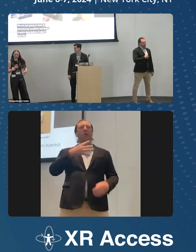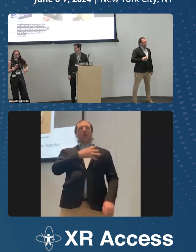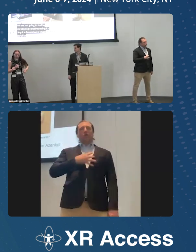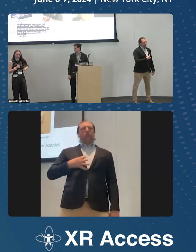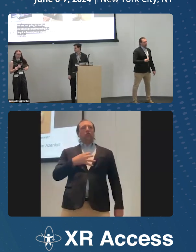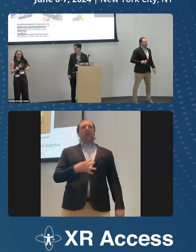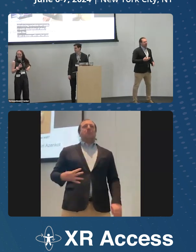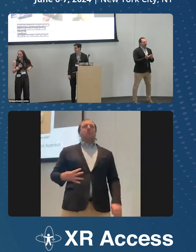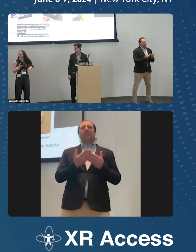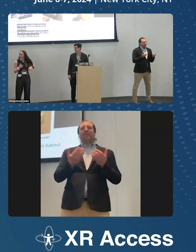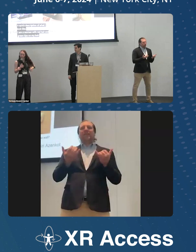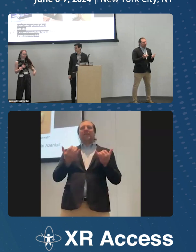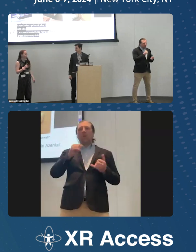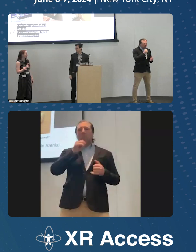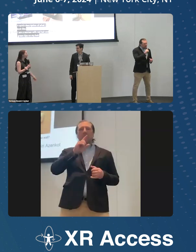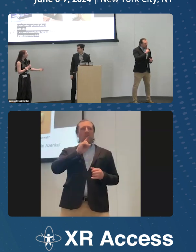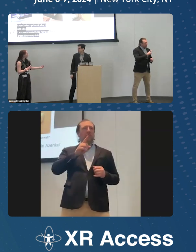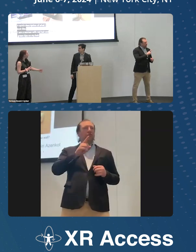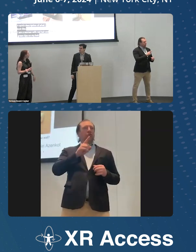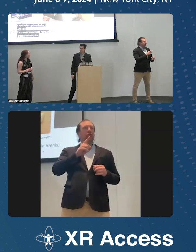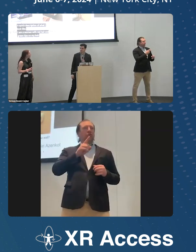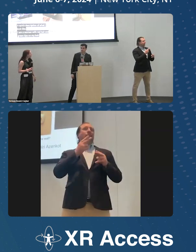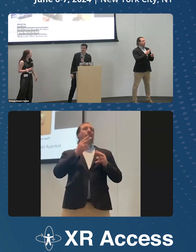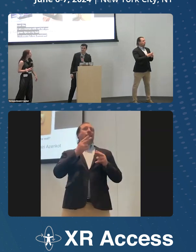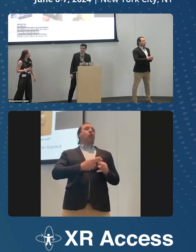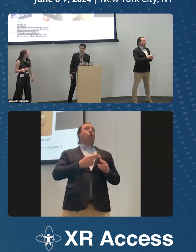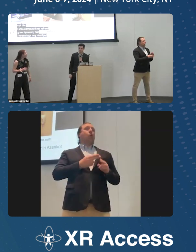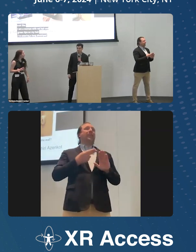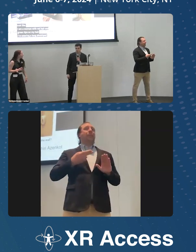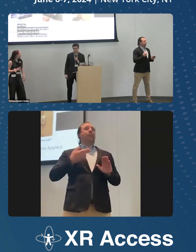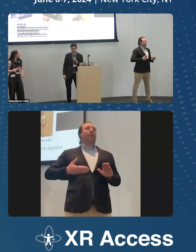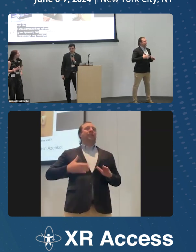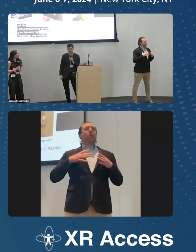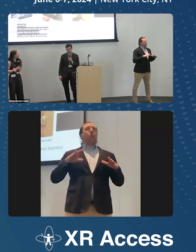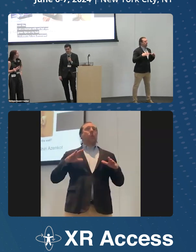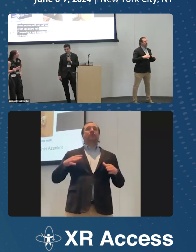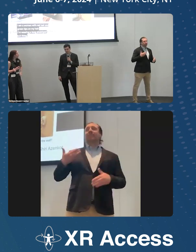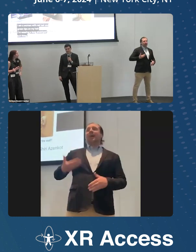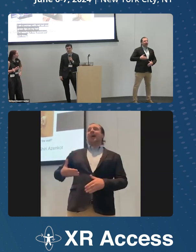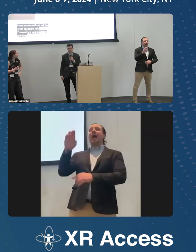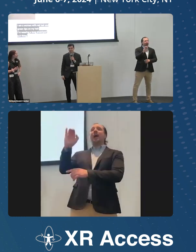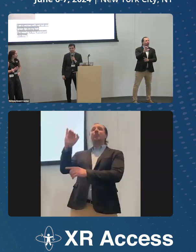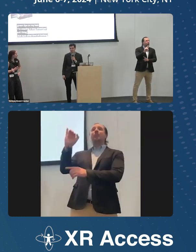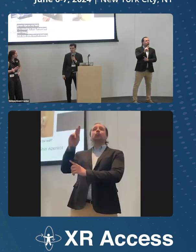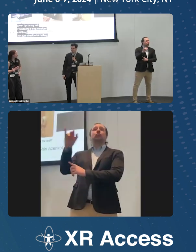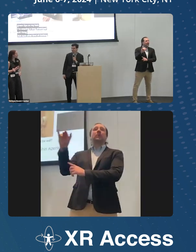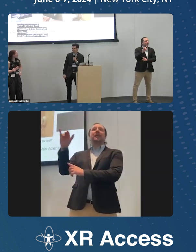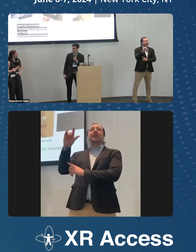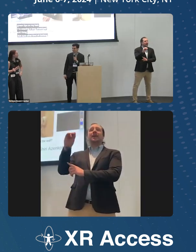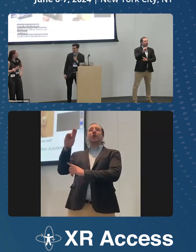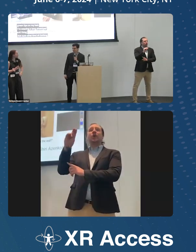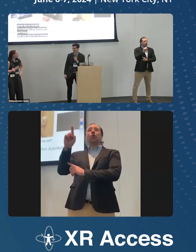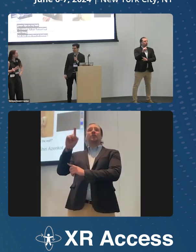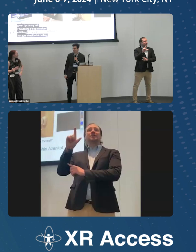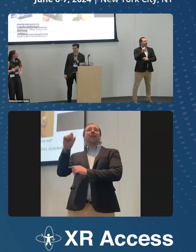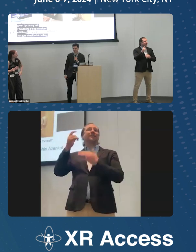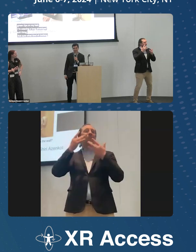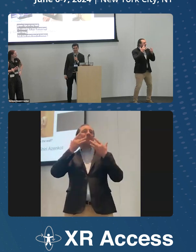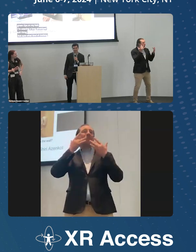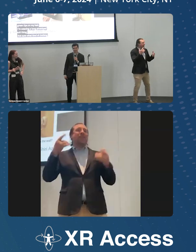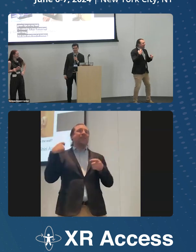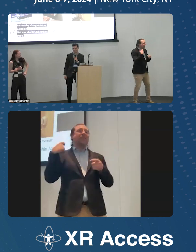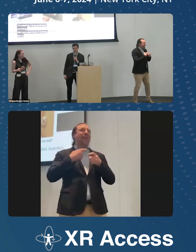right now. I'm not actually sure what kind of clothing this is. And I'm Ricky Gonzalez, a friendly Latino